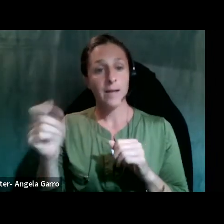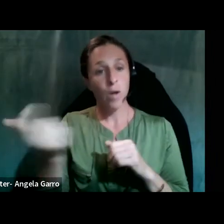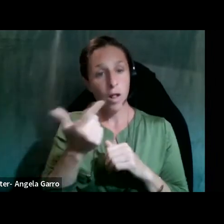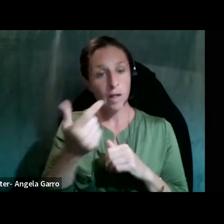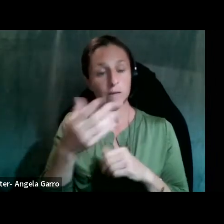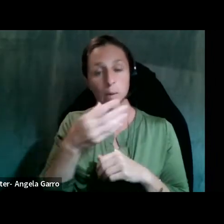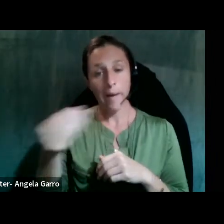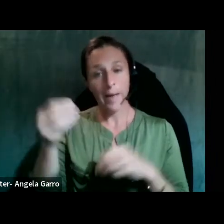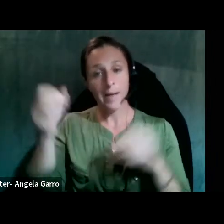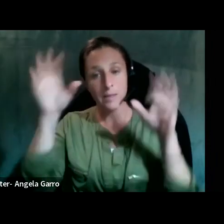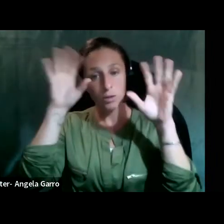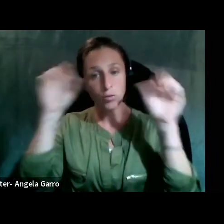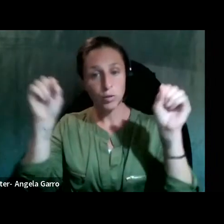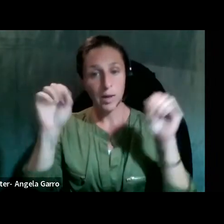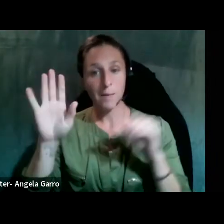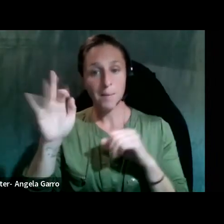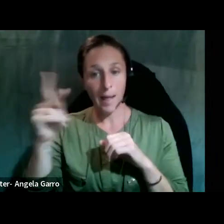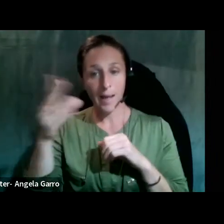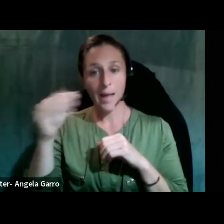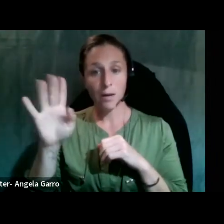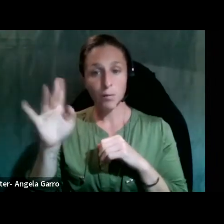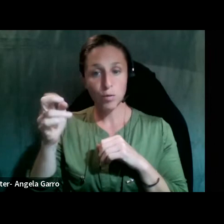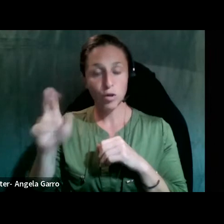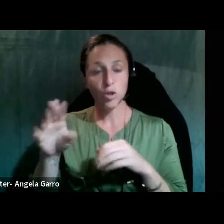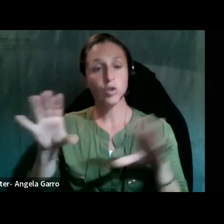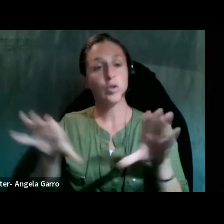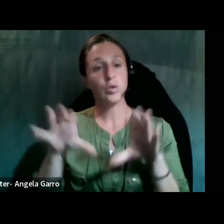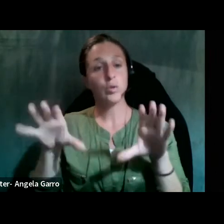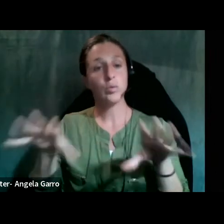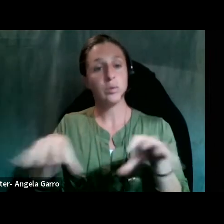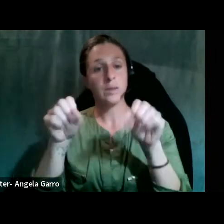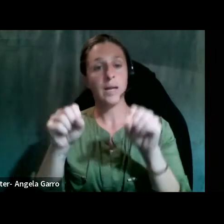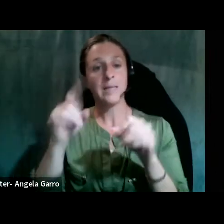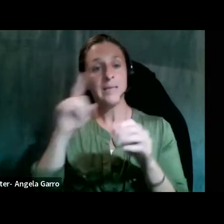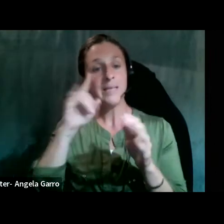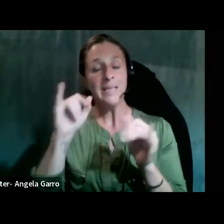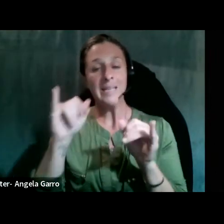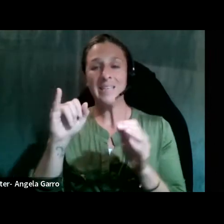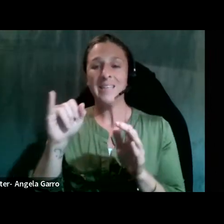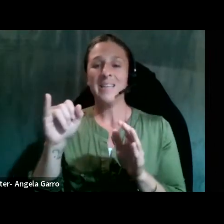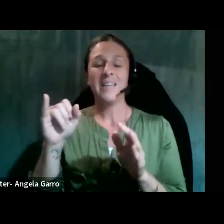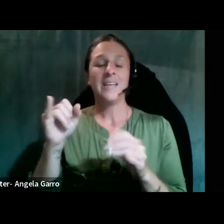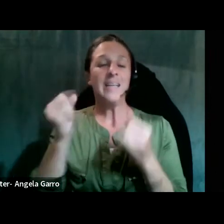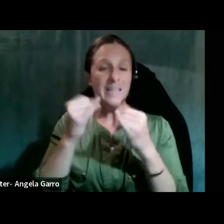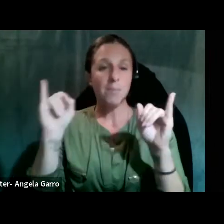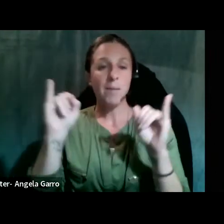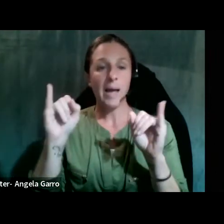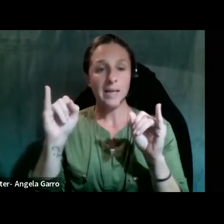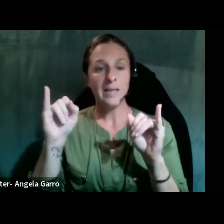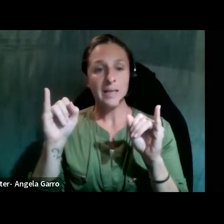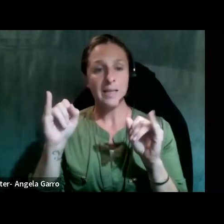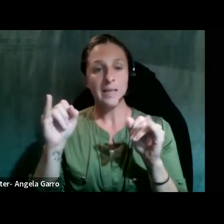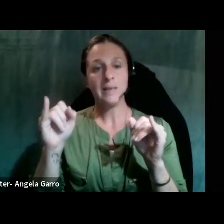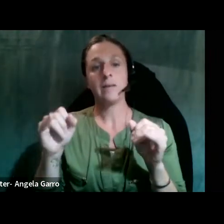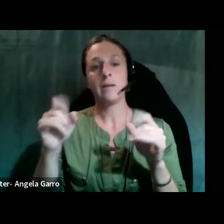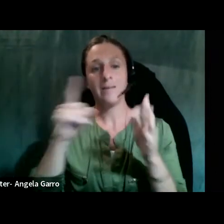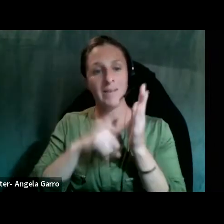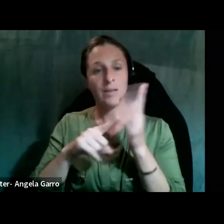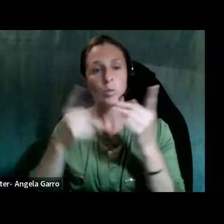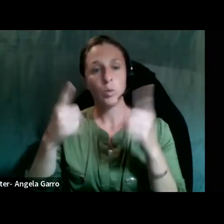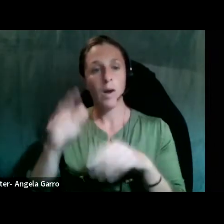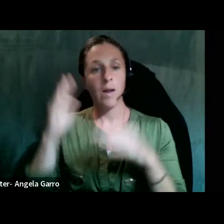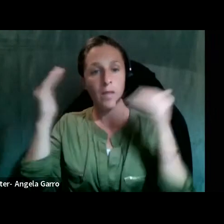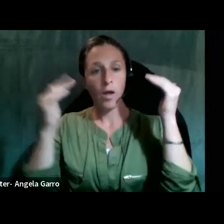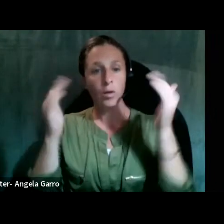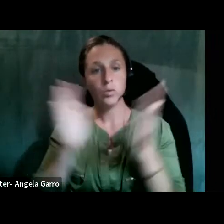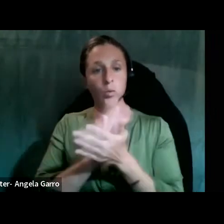Superintendents Black and Booker to conduct an independent investigation into what is going on at the adult school and the capricious